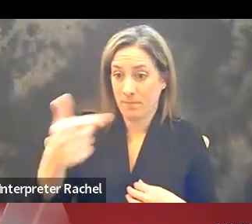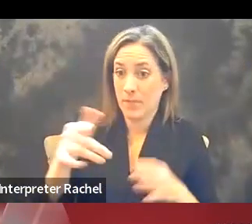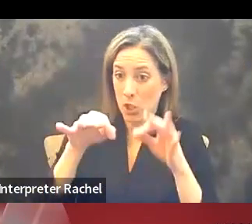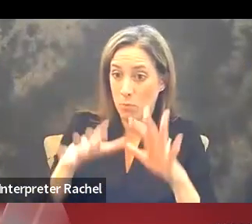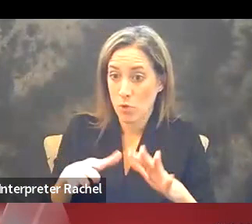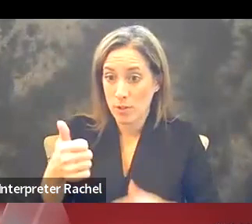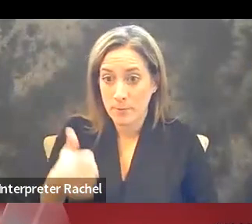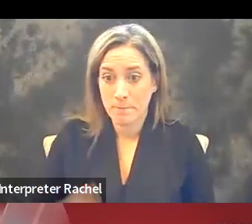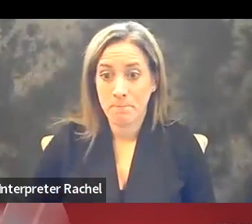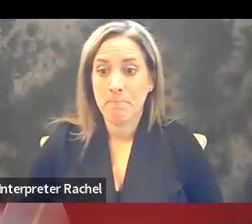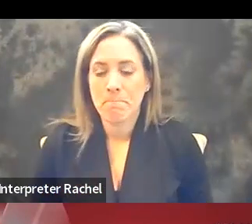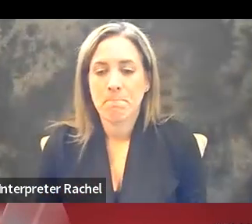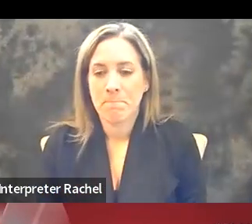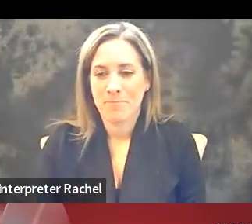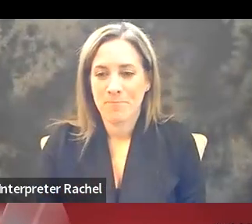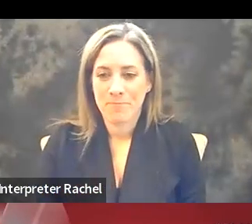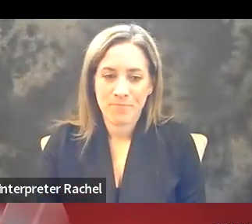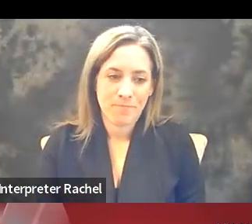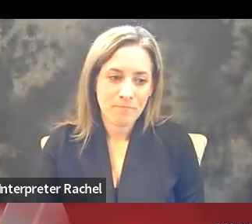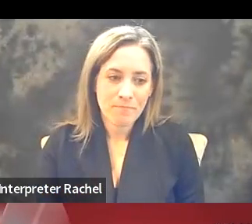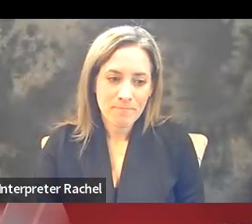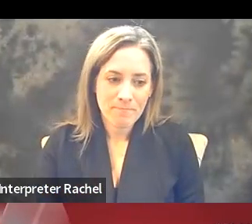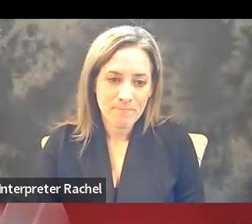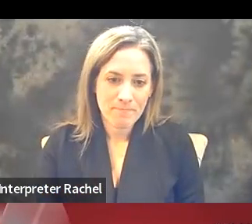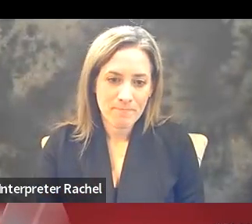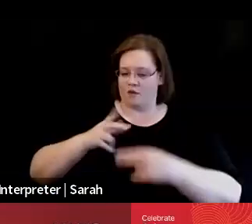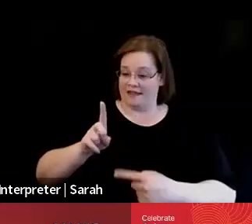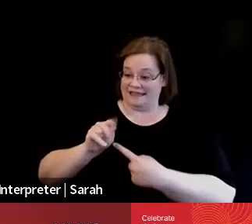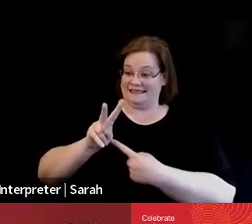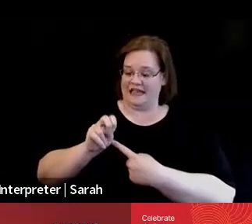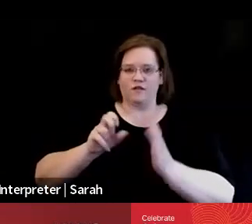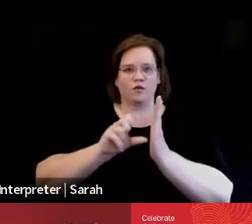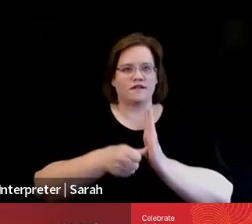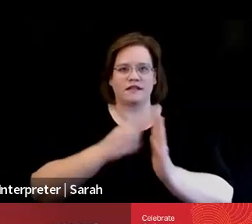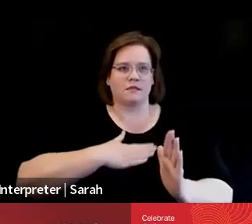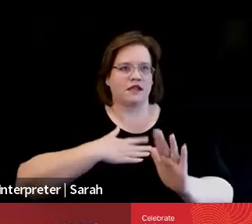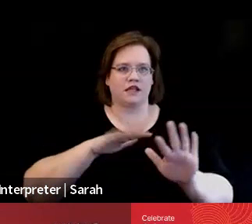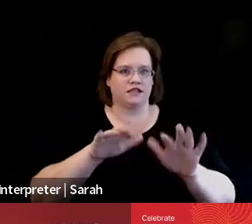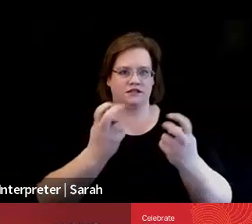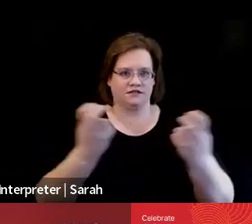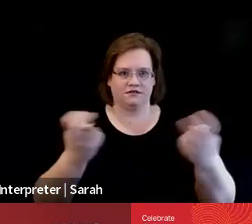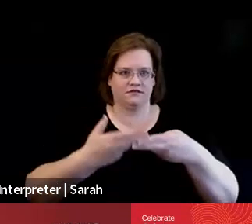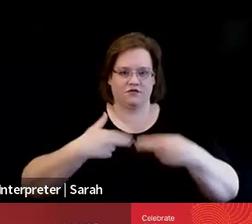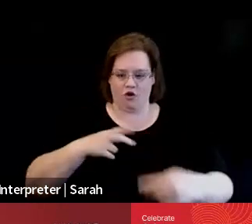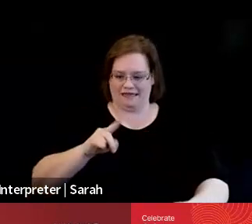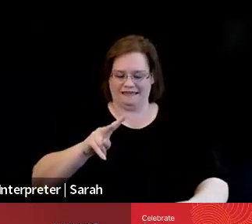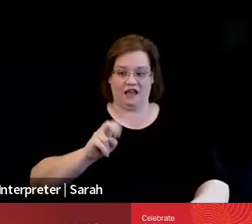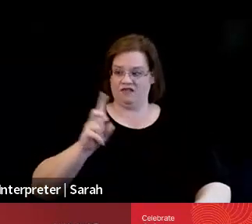Sure. And thanks. And I appreciate you calling me Dave. I like to emphasize, please, everyone on the panel, please feel free to call me